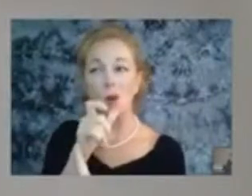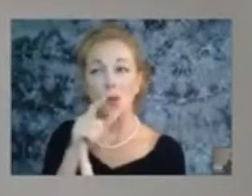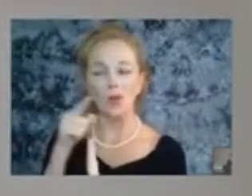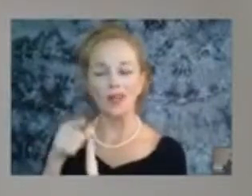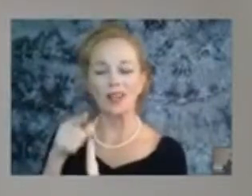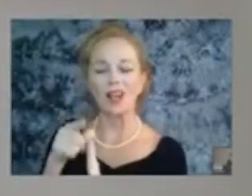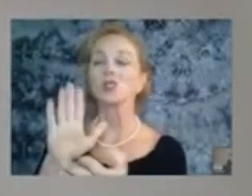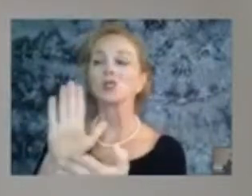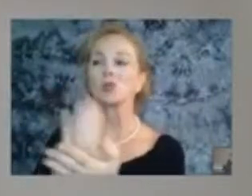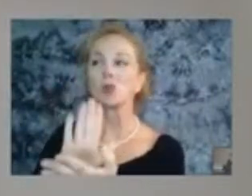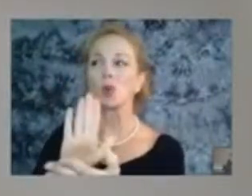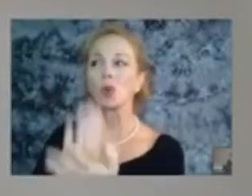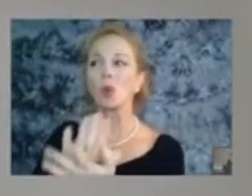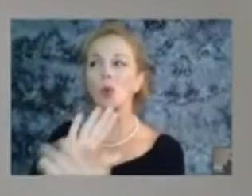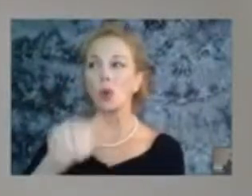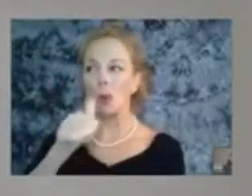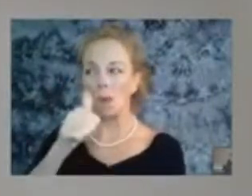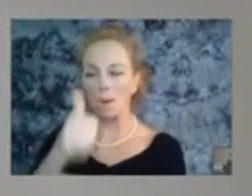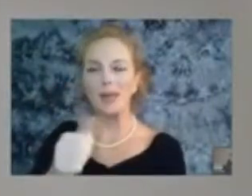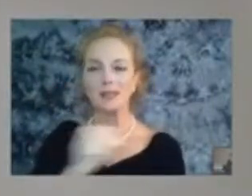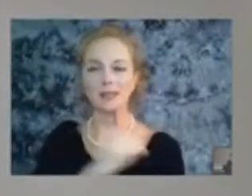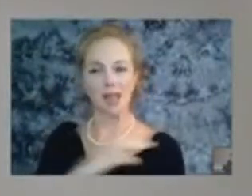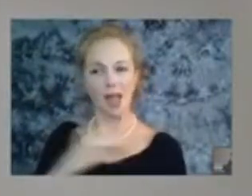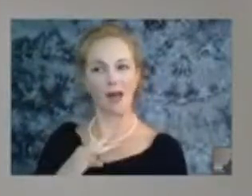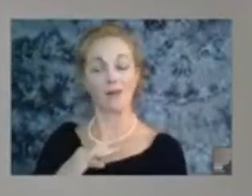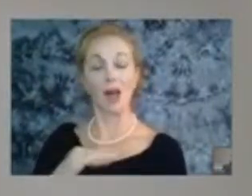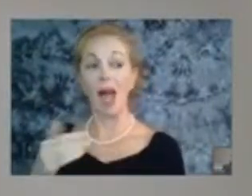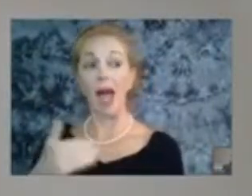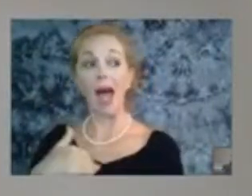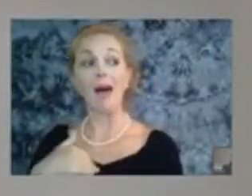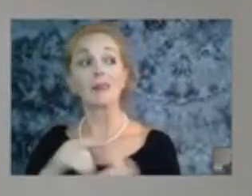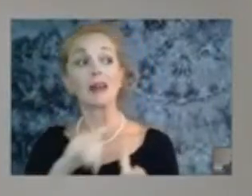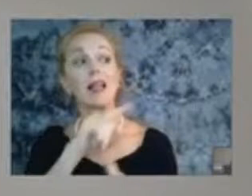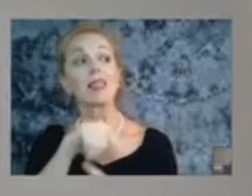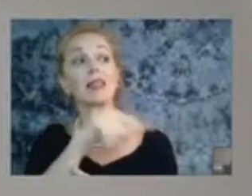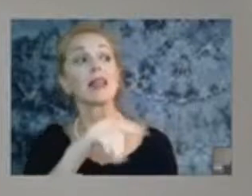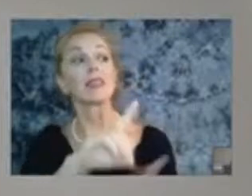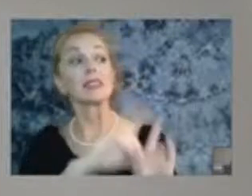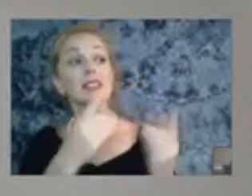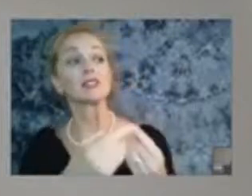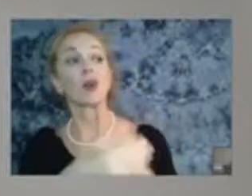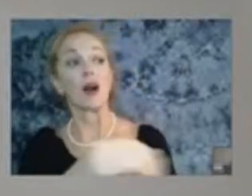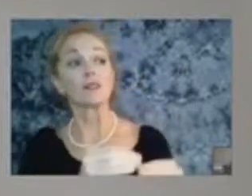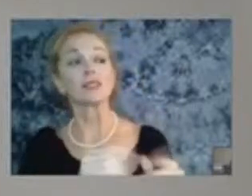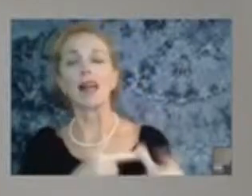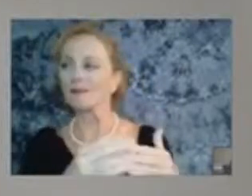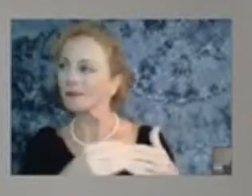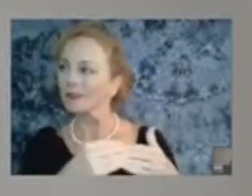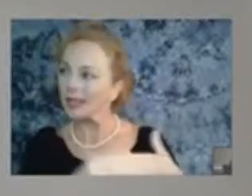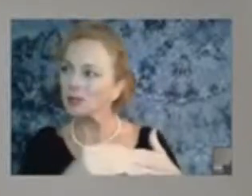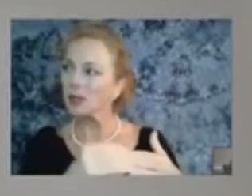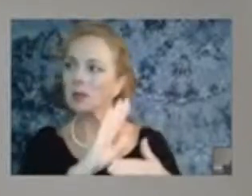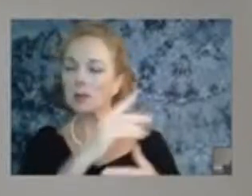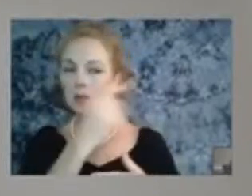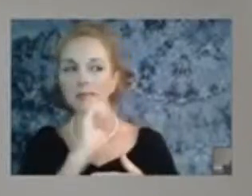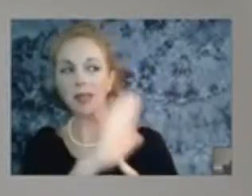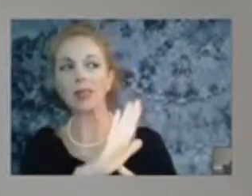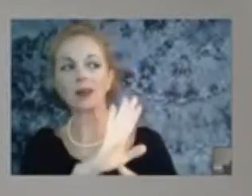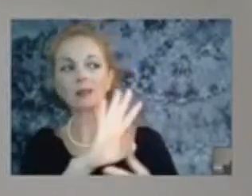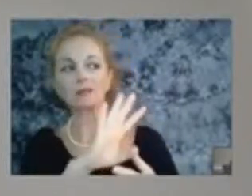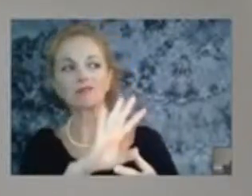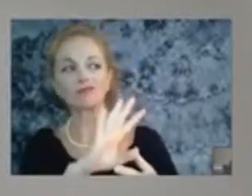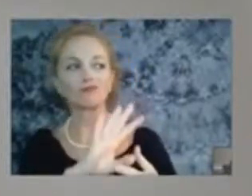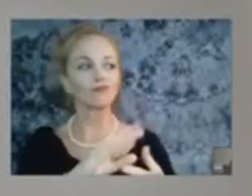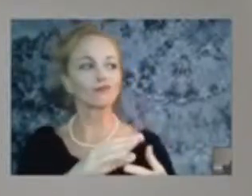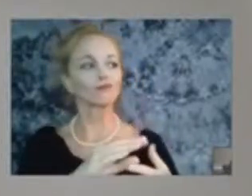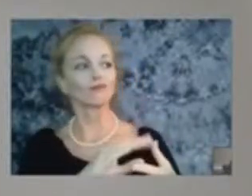office and some district level positions that would still have the flexibility because of their position to be able to work remotely, whereas school-based staff,